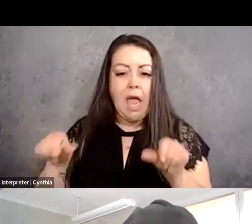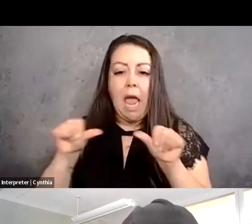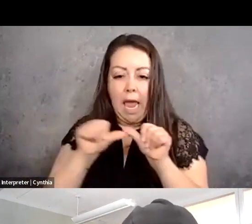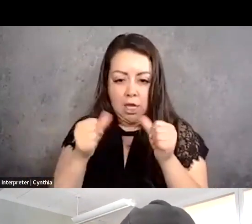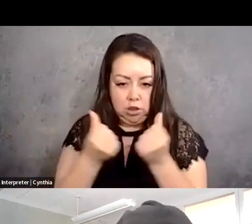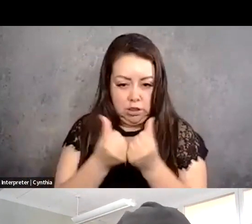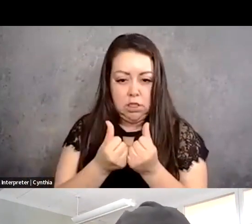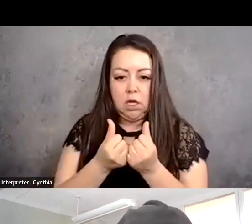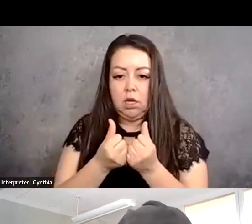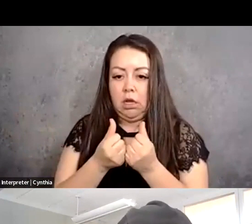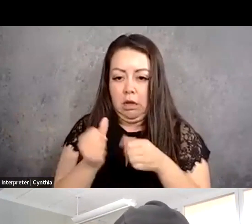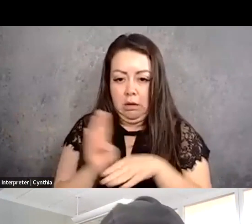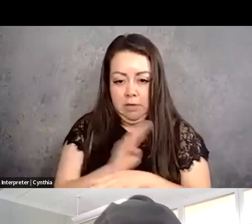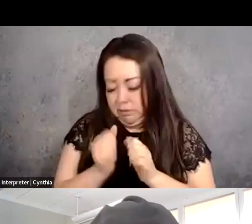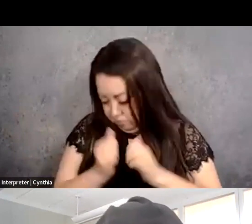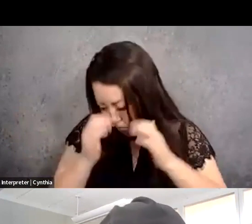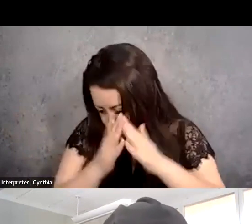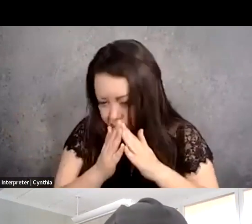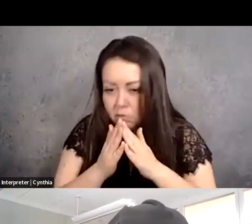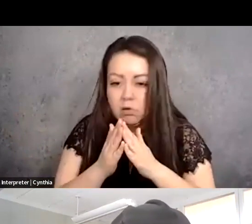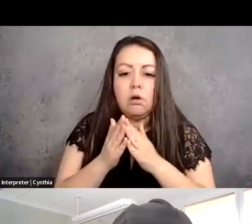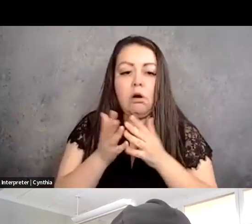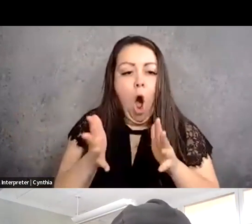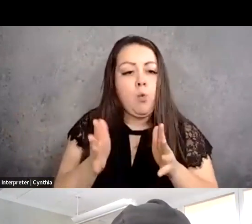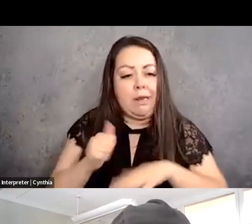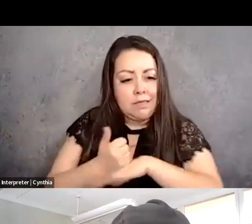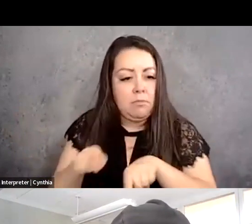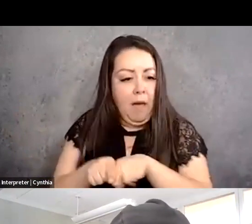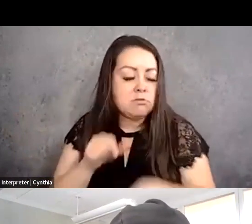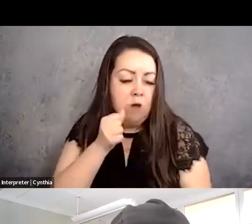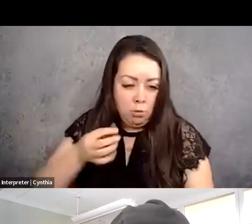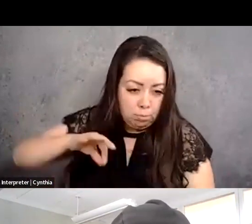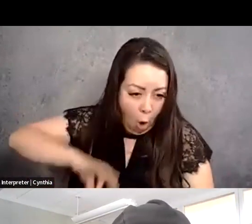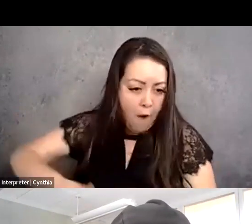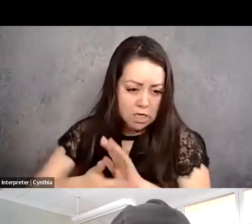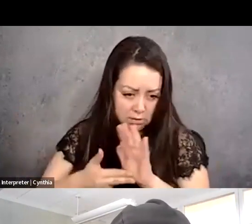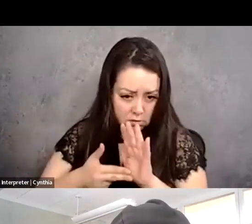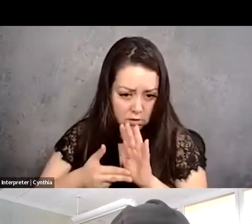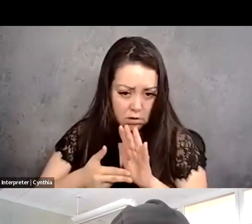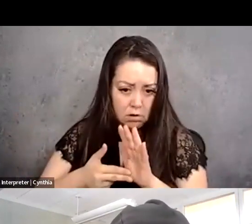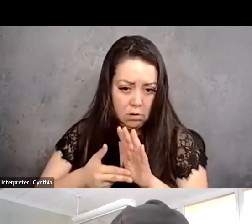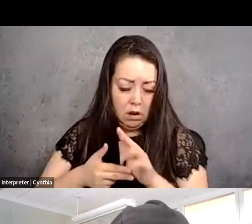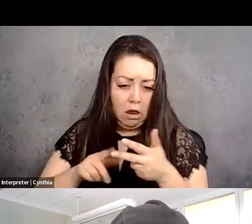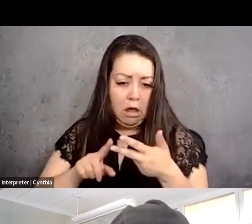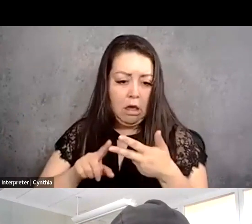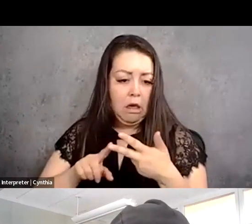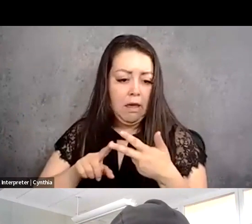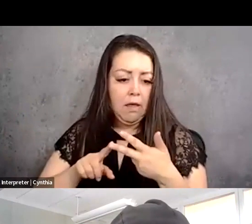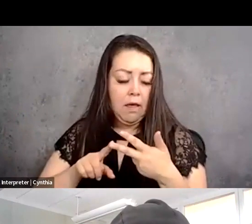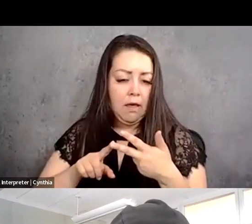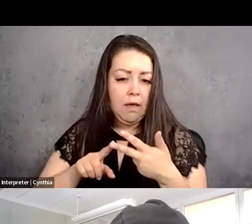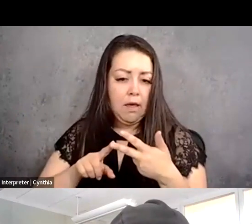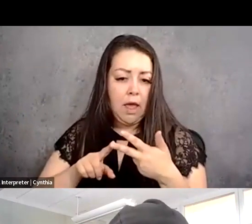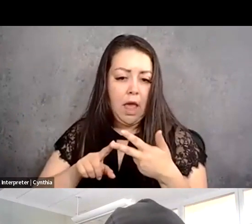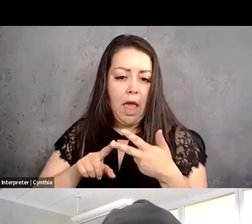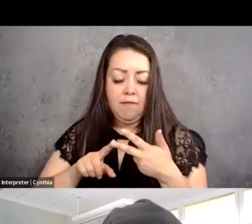business, okay, already organized as a nonprofit, and working towards training